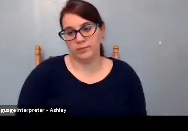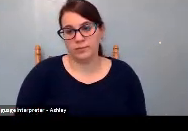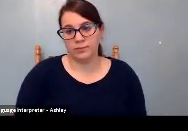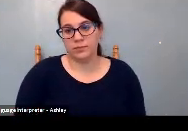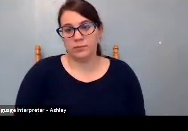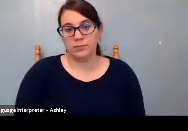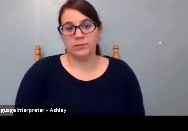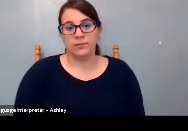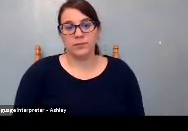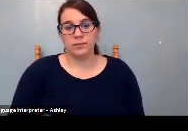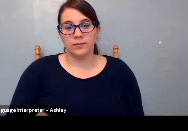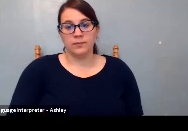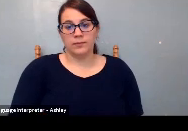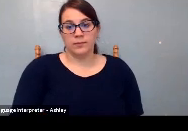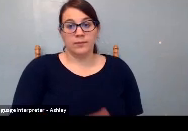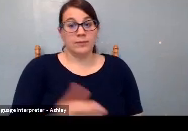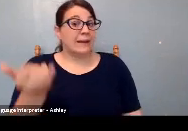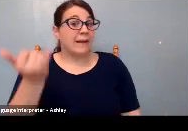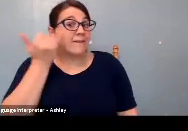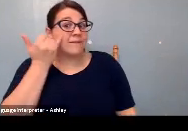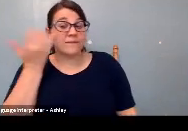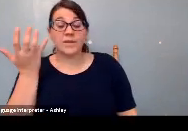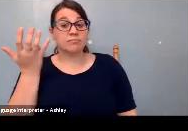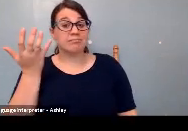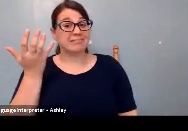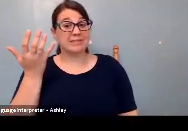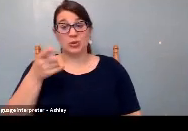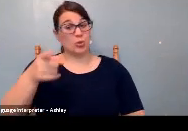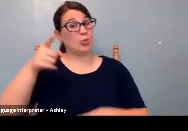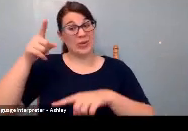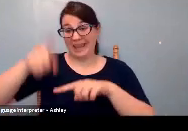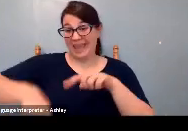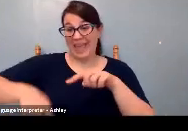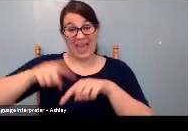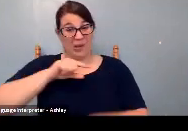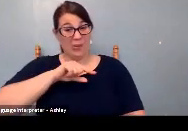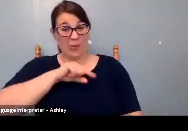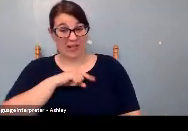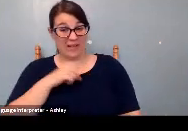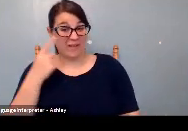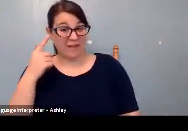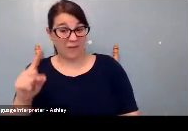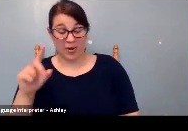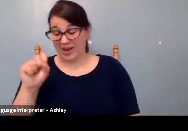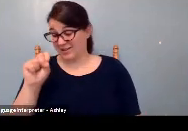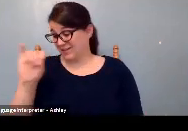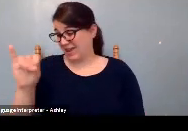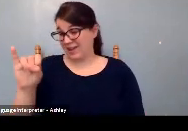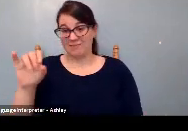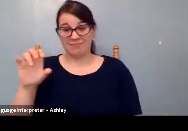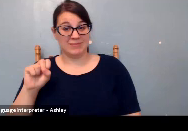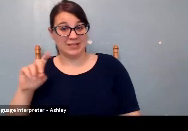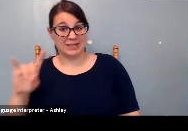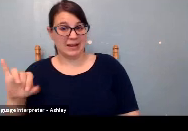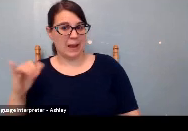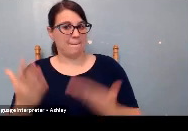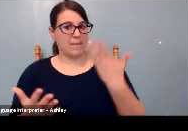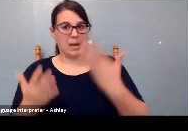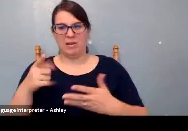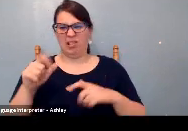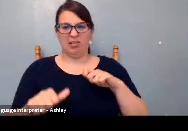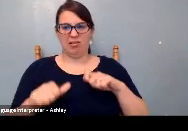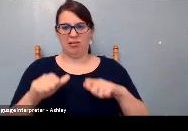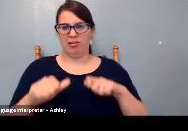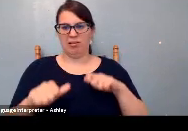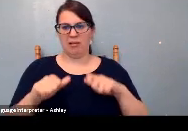So if they're not eligible or entitled to receive SSI or SSD, or they're not sure, perhaps they submitted an application and they